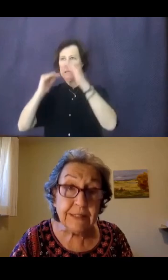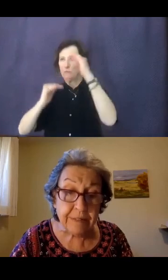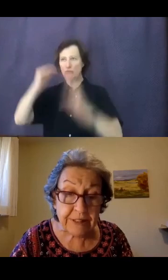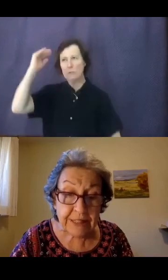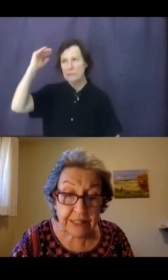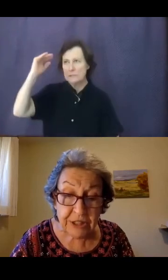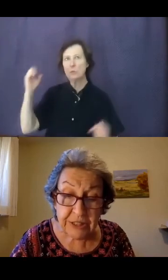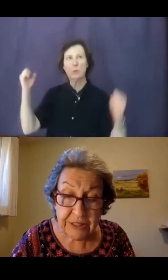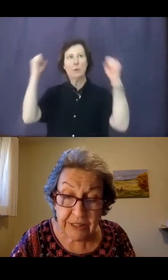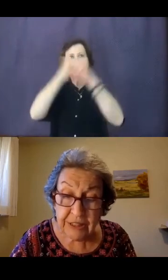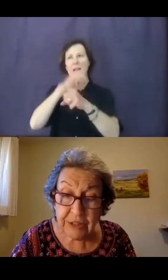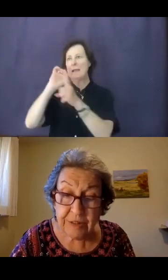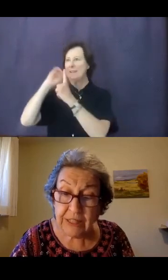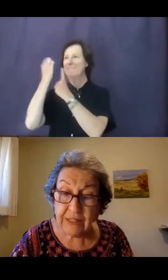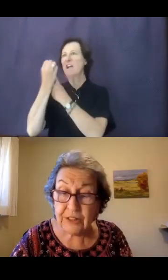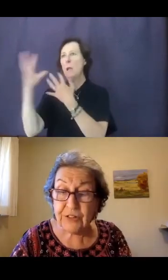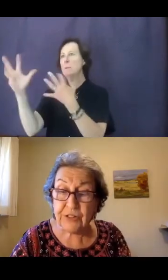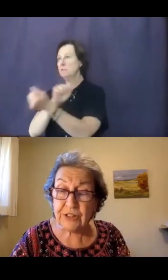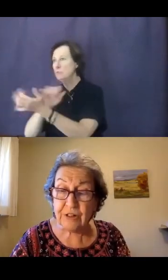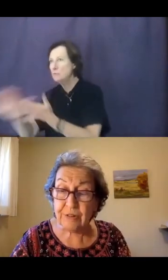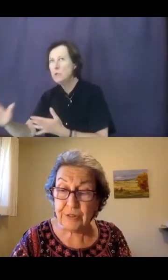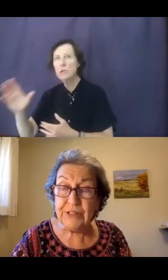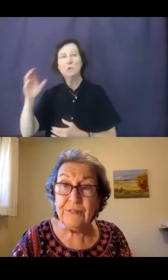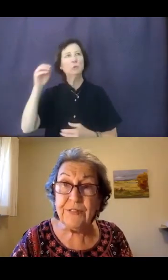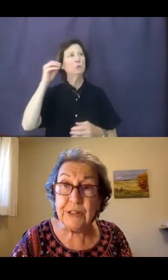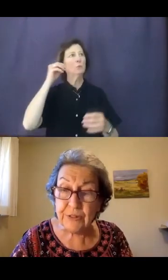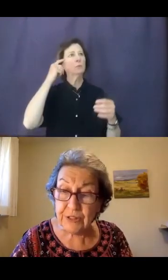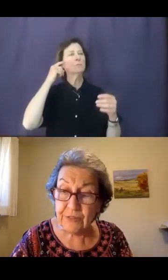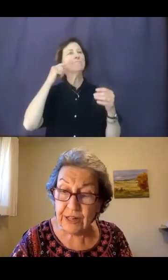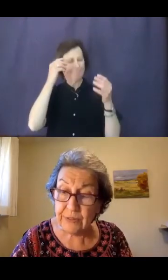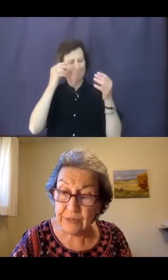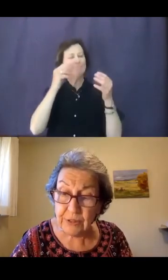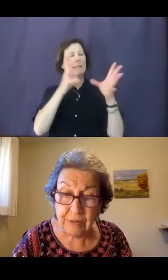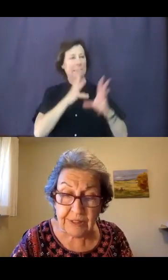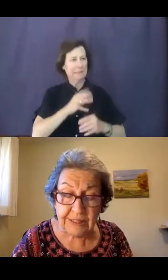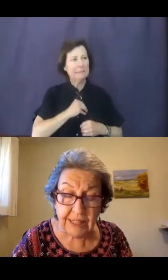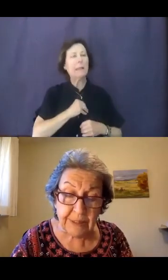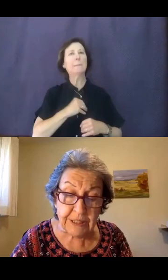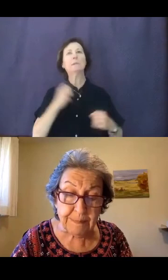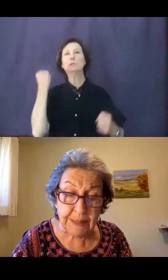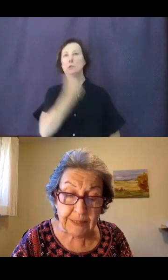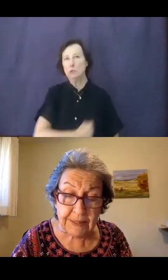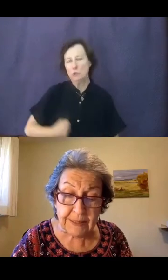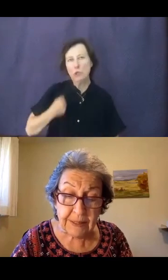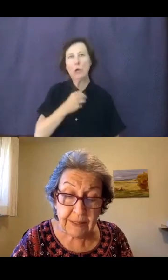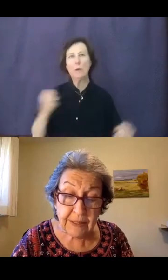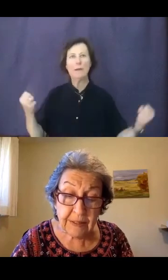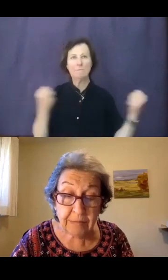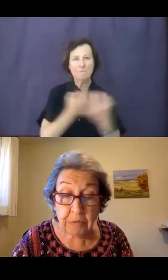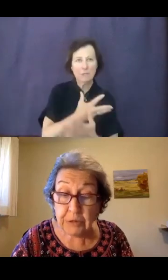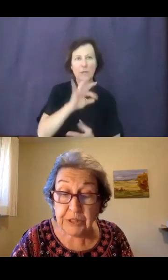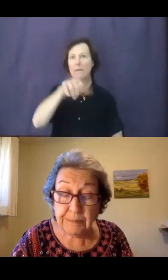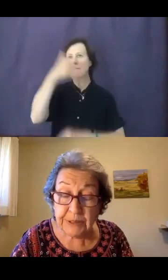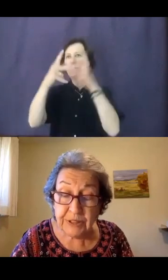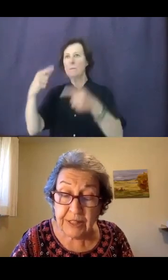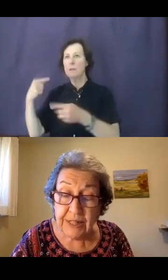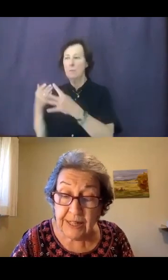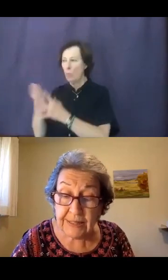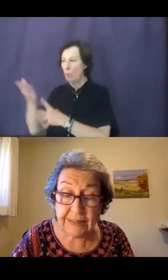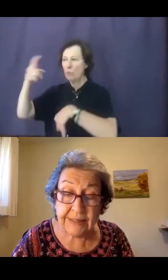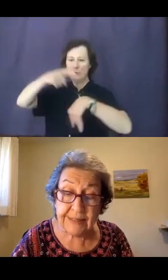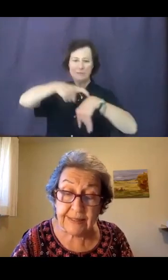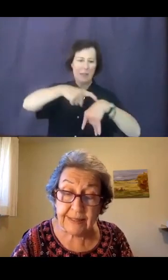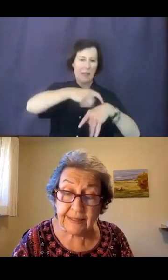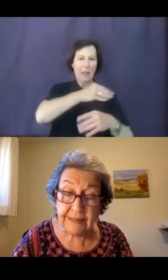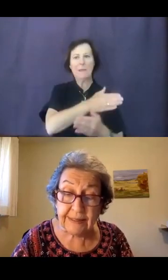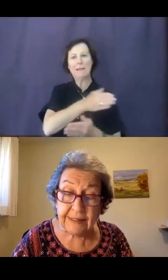environmental degradation, to acknowledge the sorrows and fears of others across time and space, or simply to connect